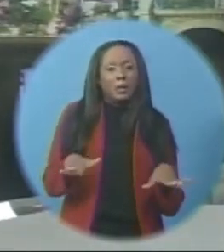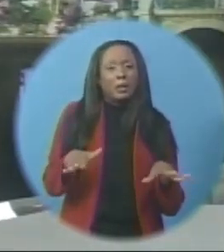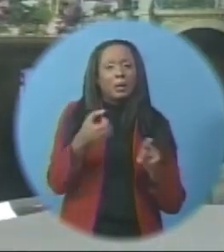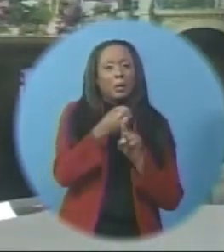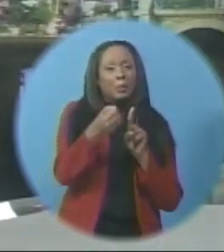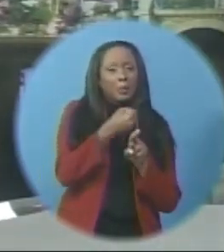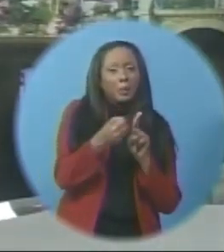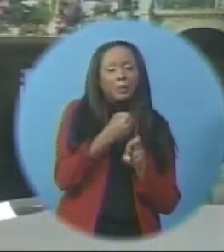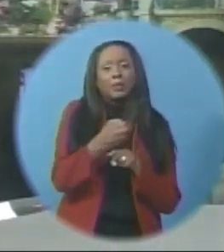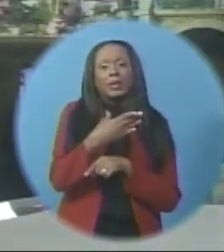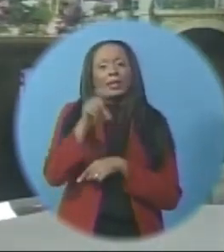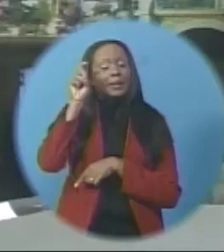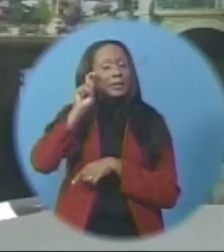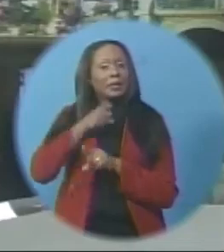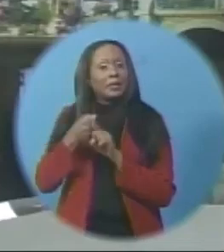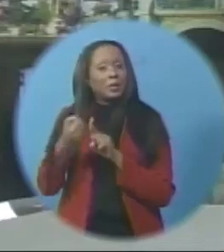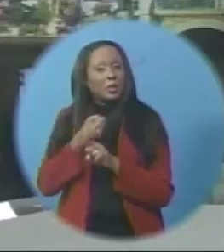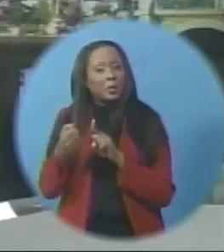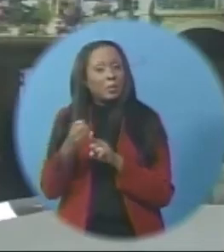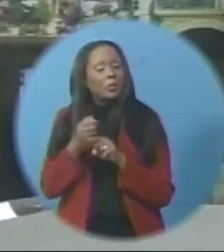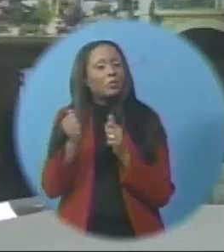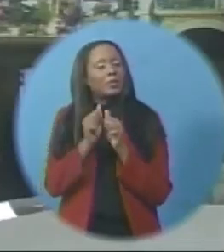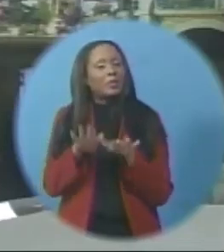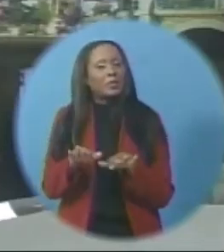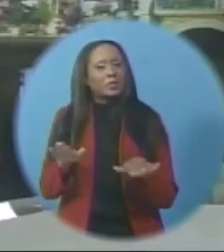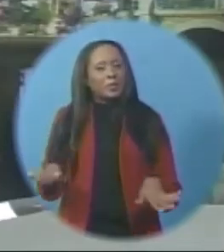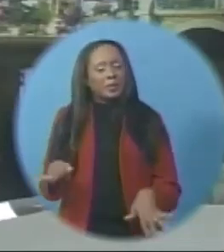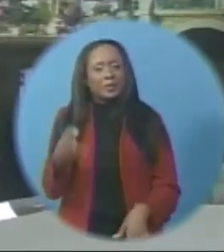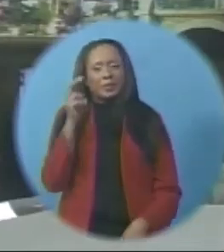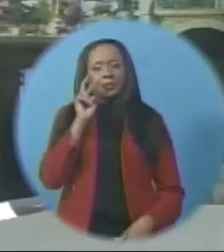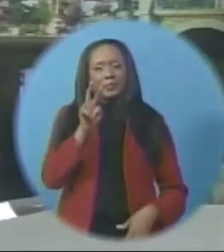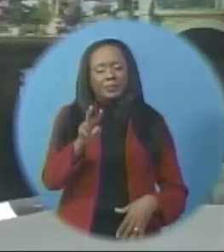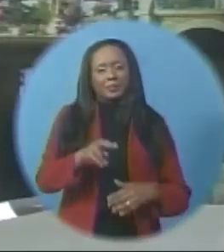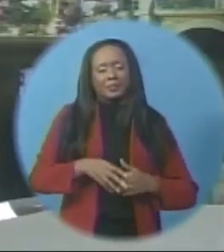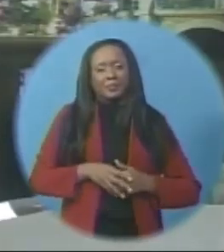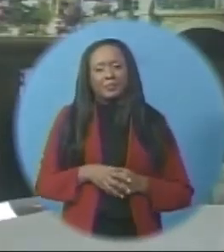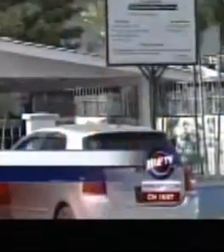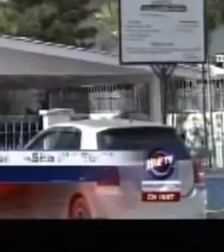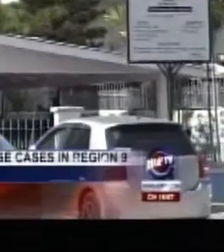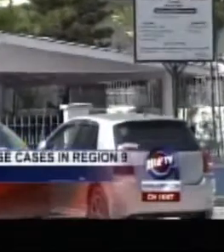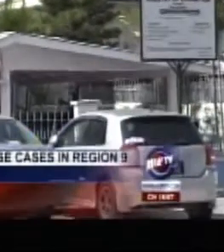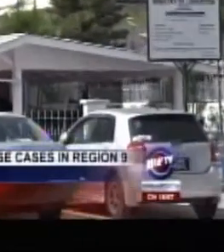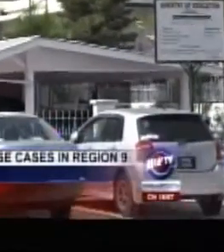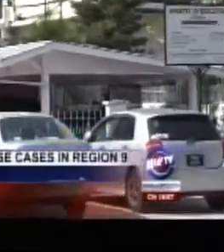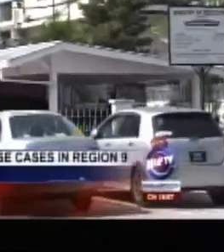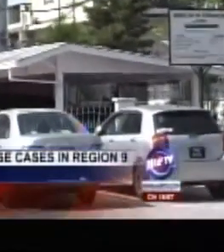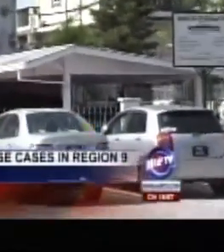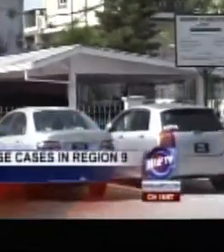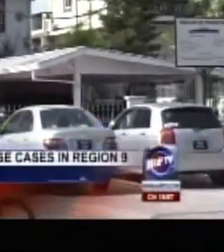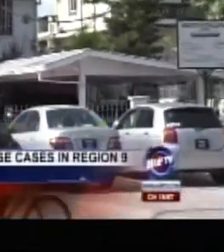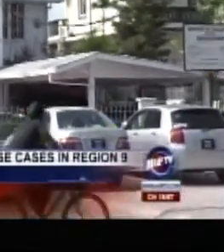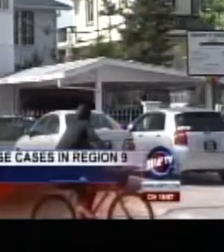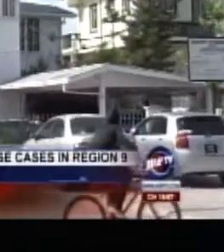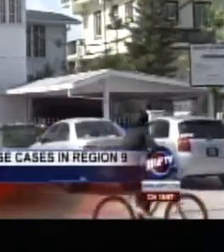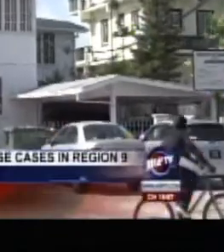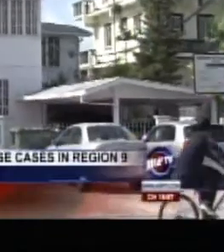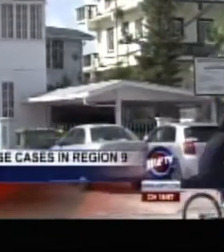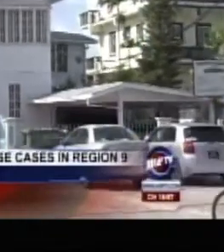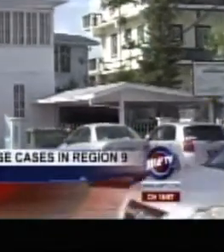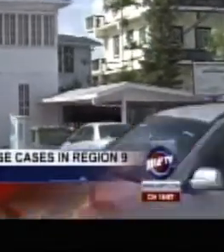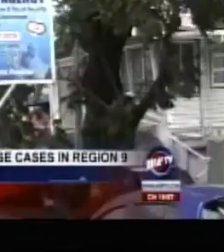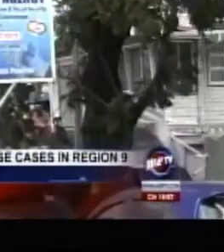and sexual abuse cases. Ayana George reports. The Ministry of Education, Ghana